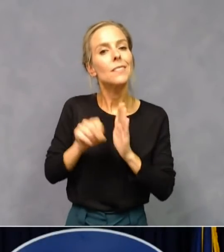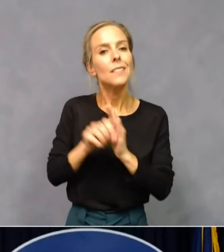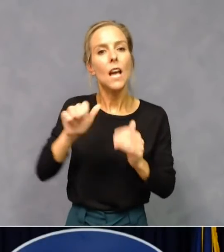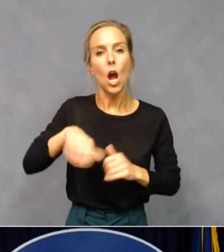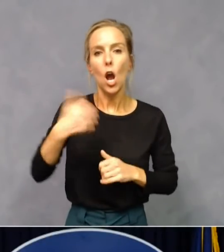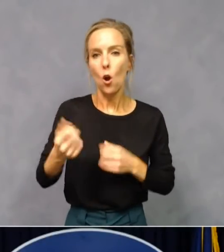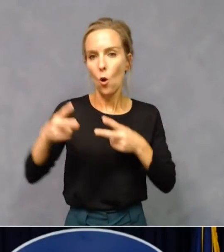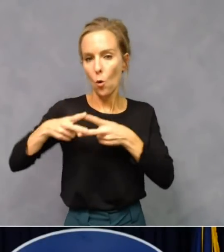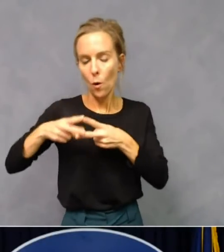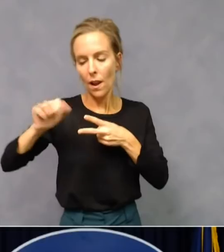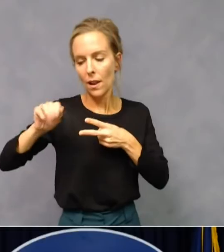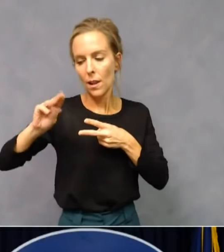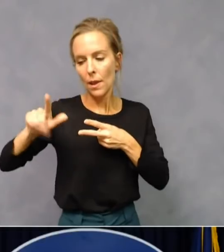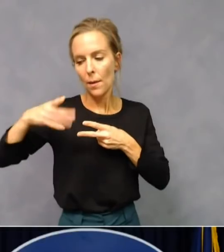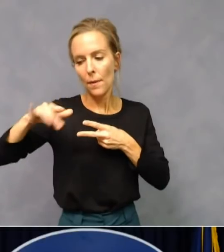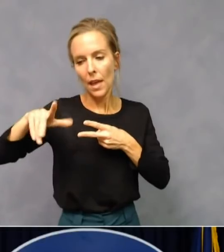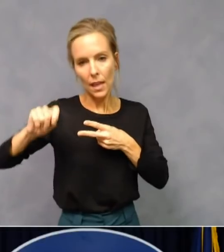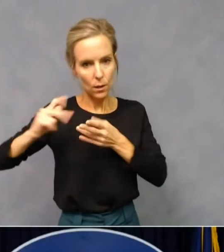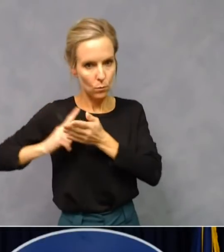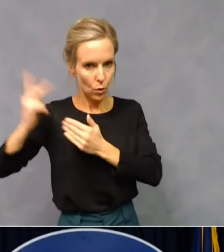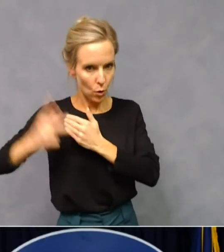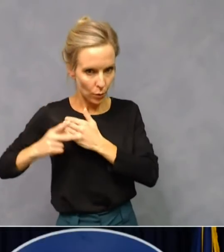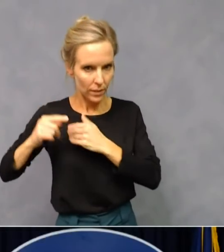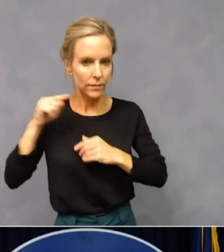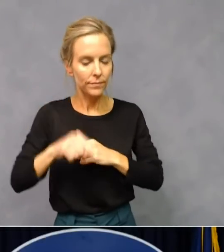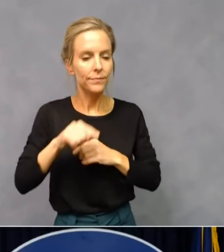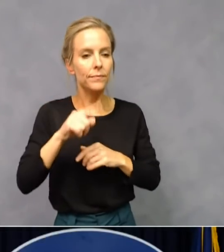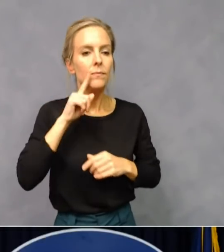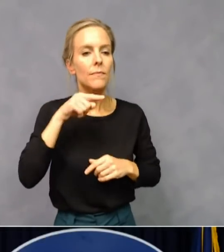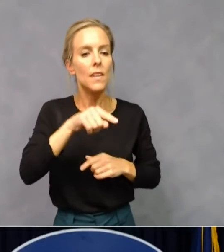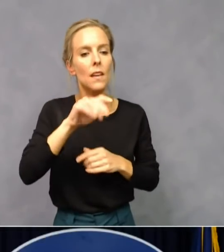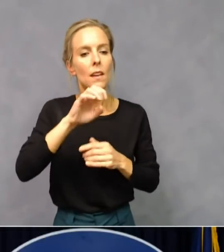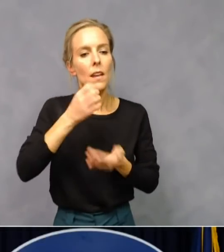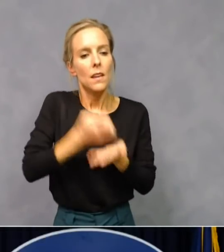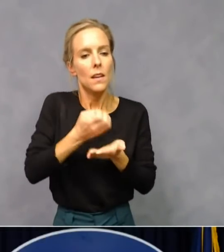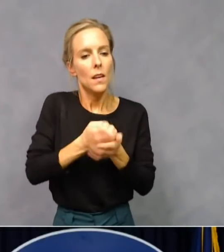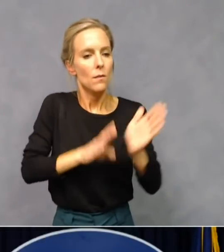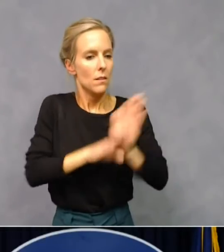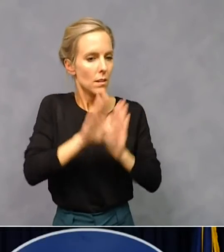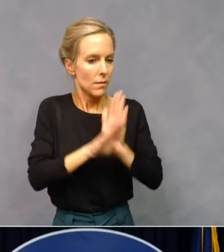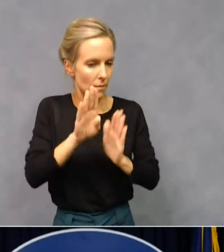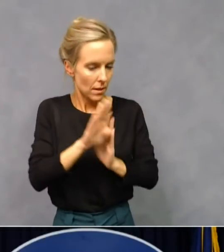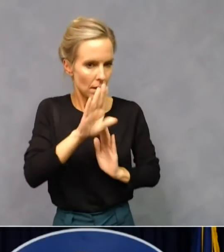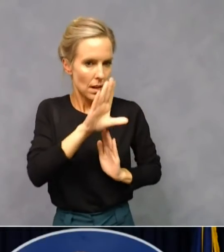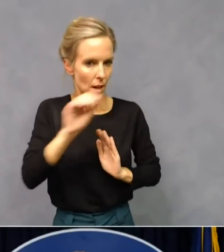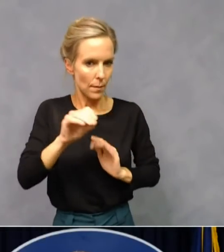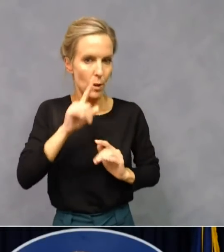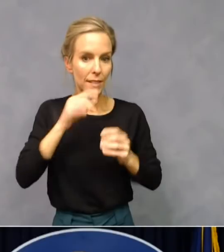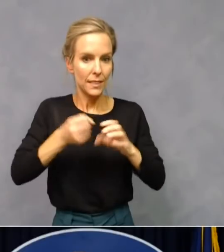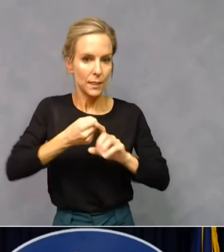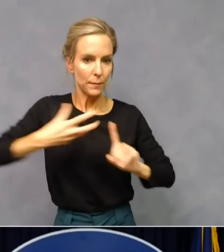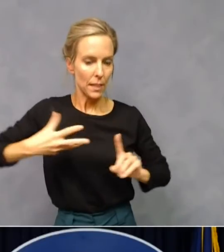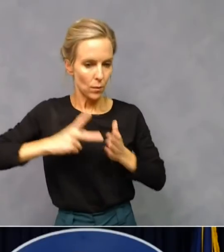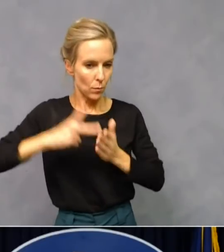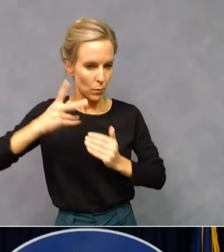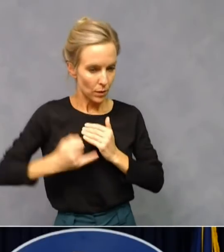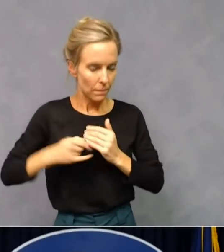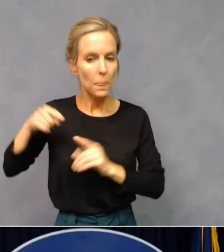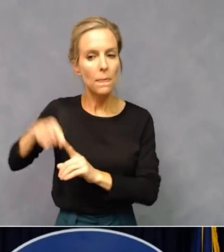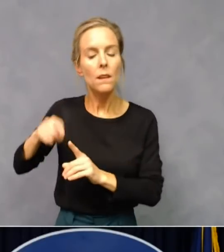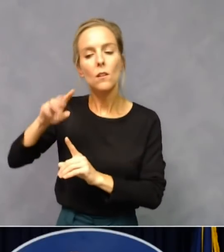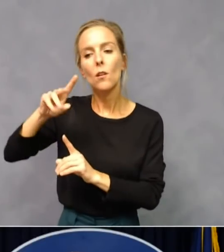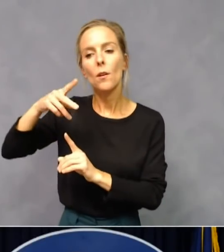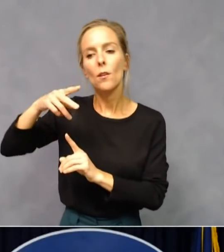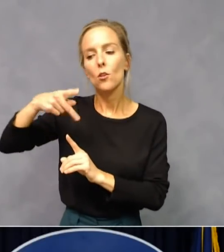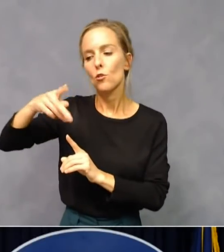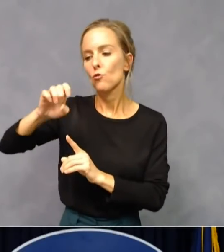the Paintsville-Johnson County Economic Development Grant Sewer Expansion Project and the Troublesome Creek Environmental Authority Drone